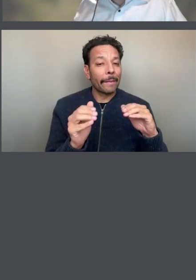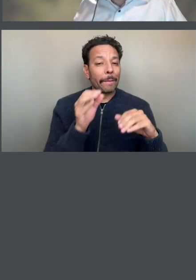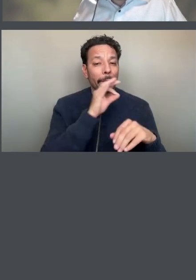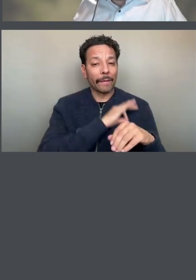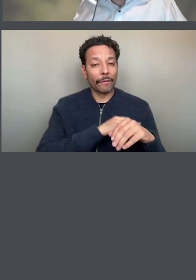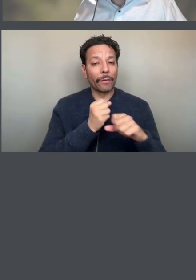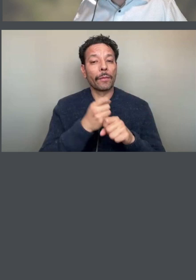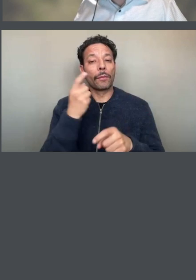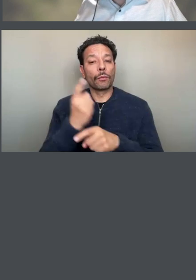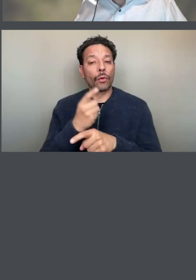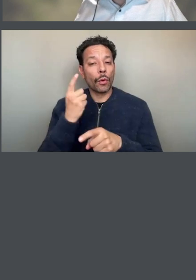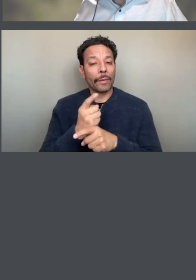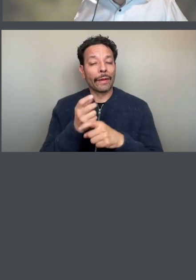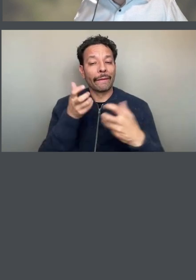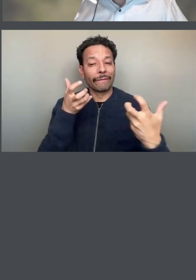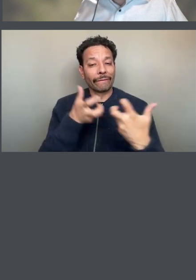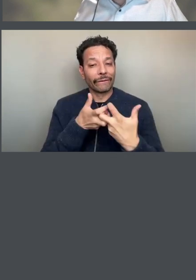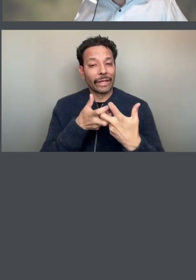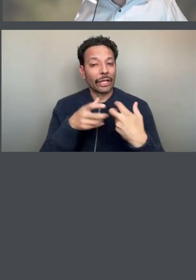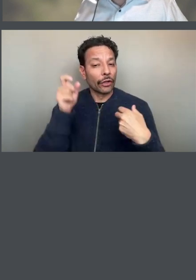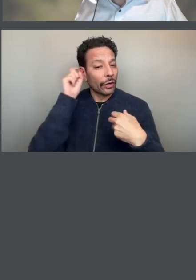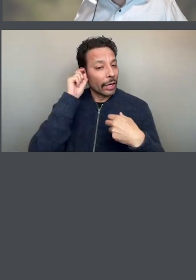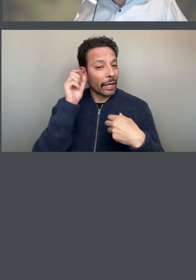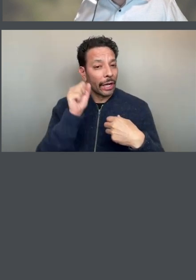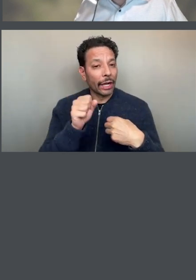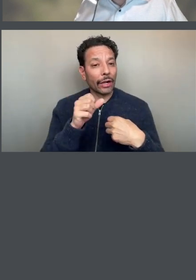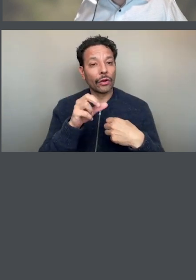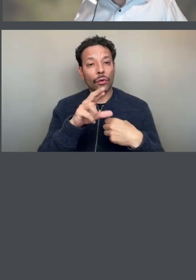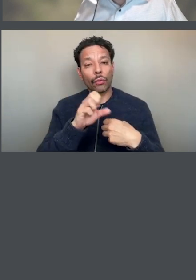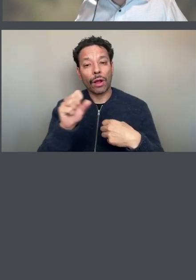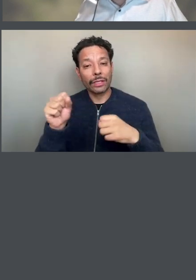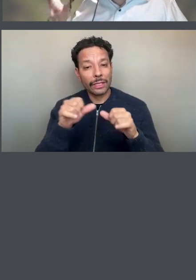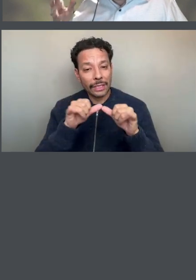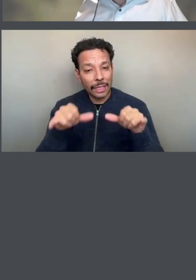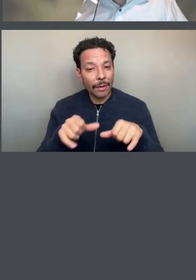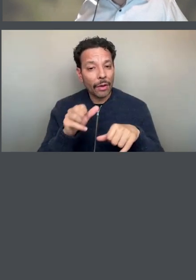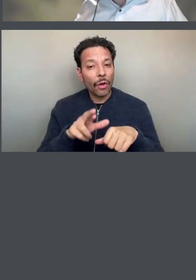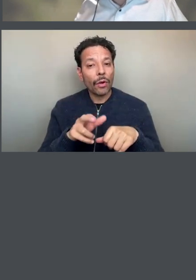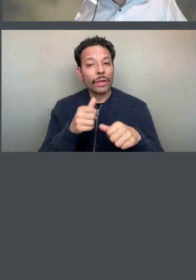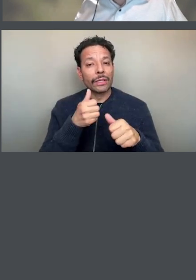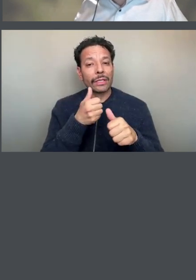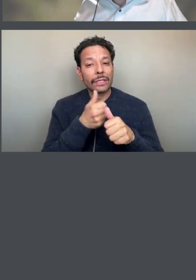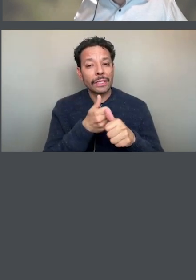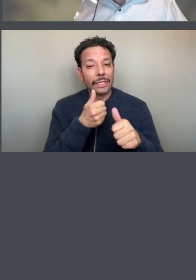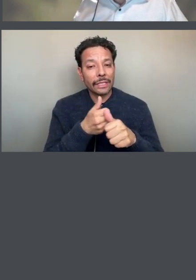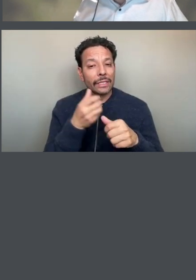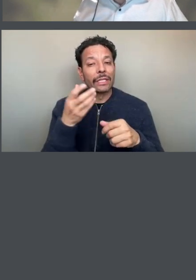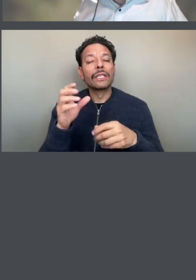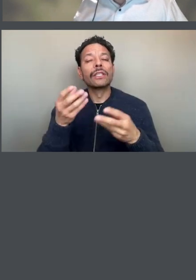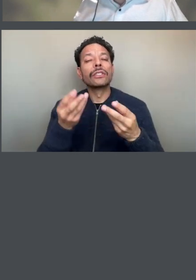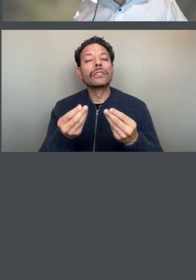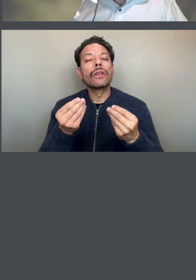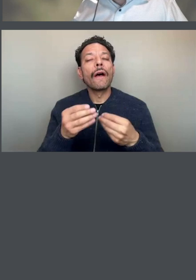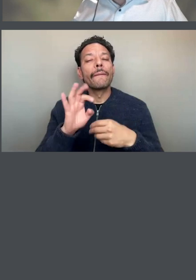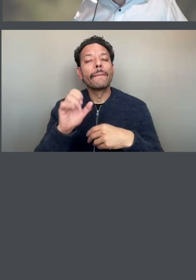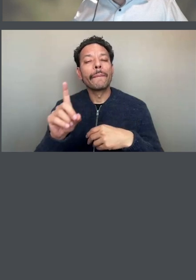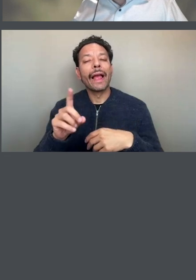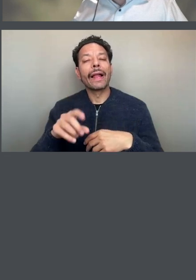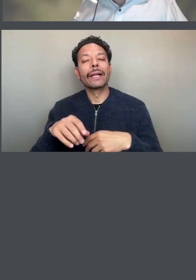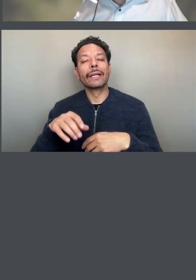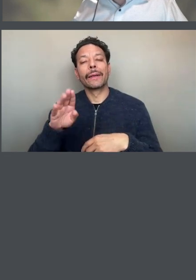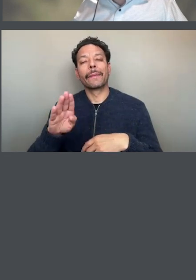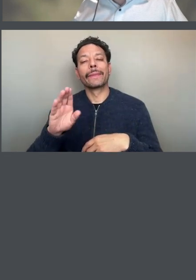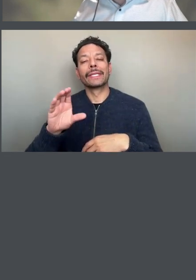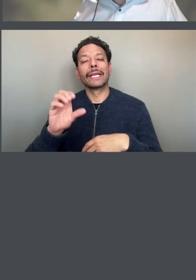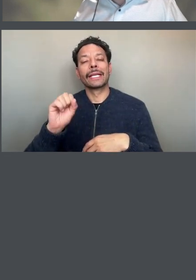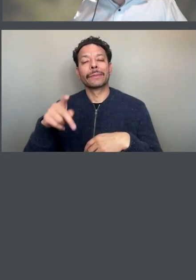fit hearing aid. And that could be either a cross system or a soft band retained BCSP. And then they have